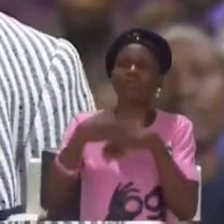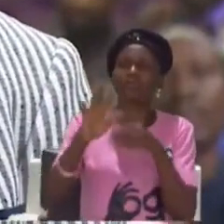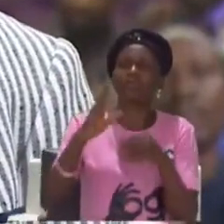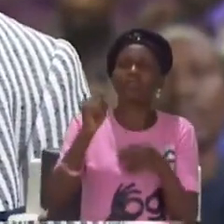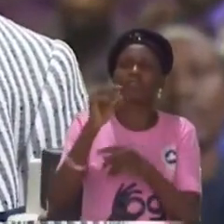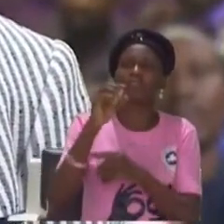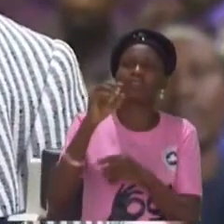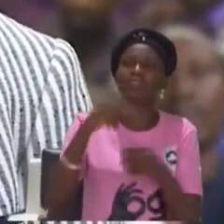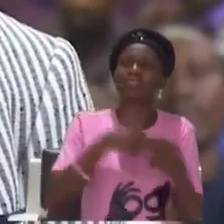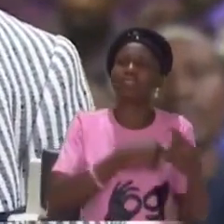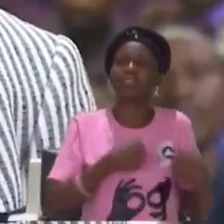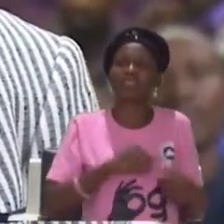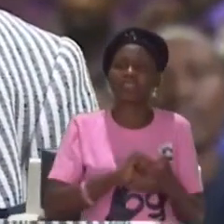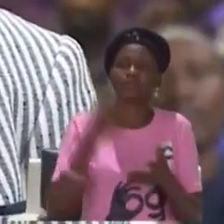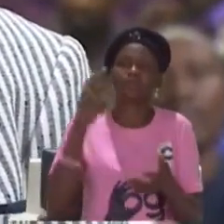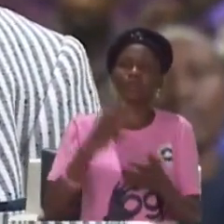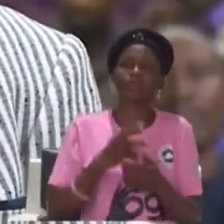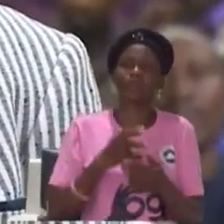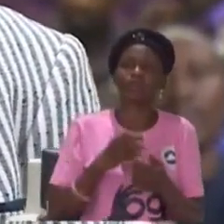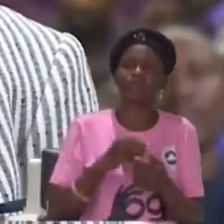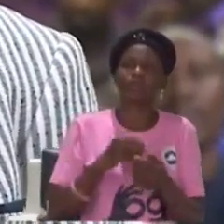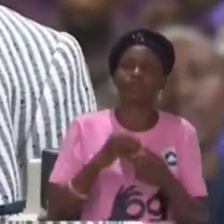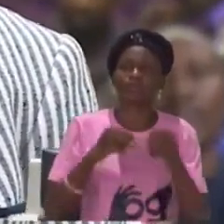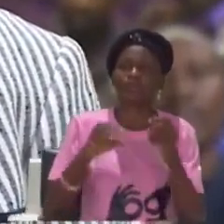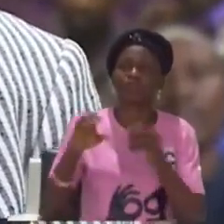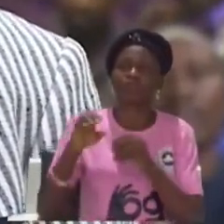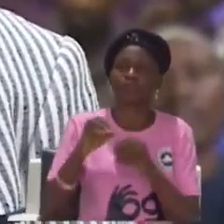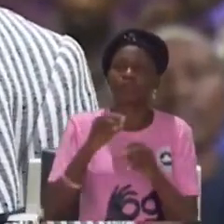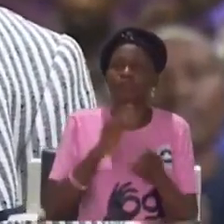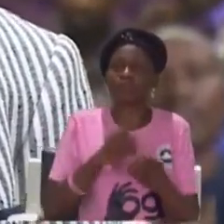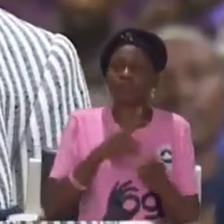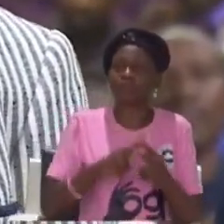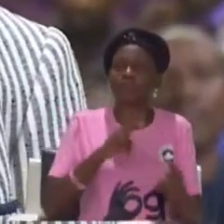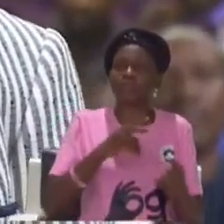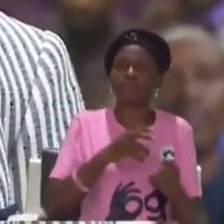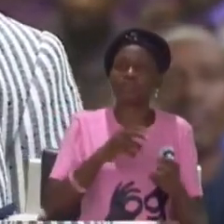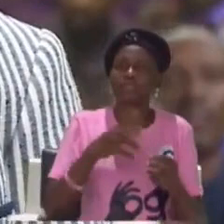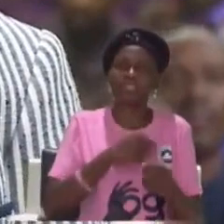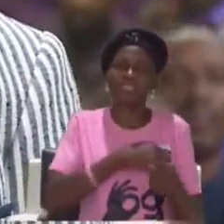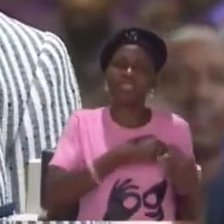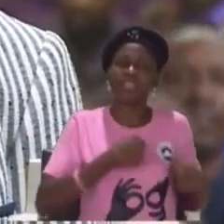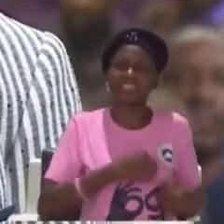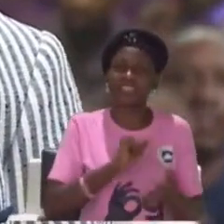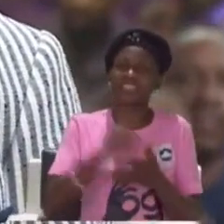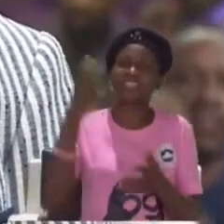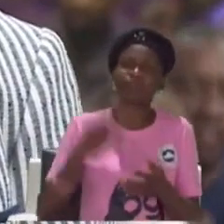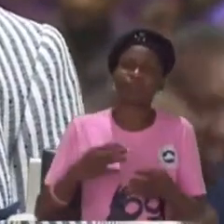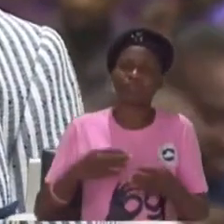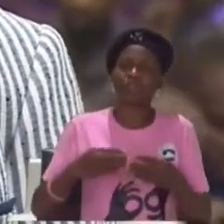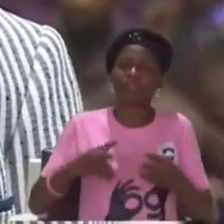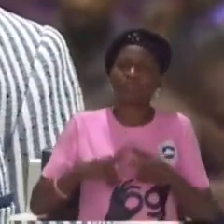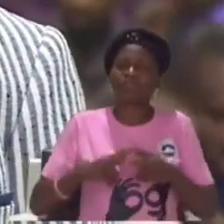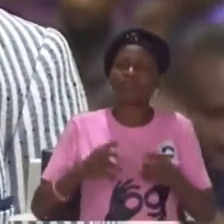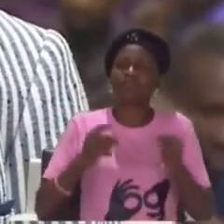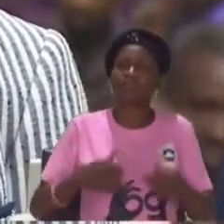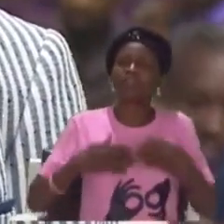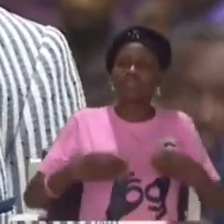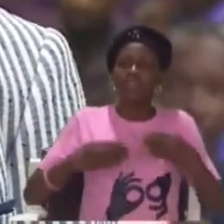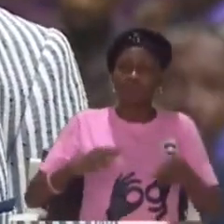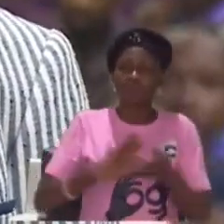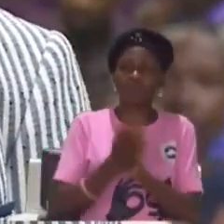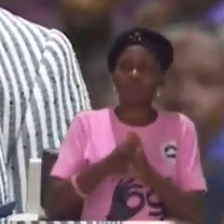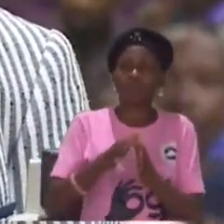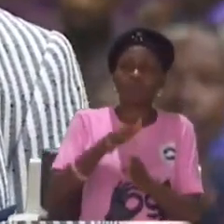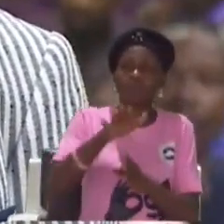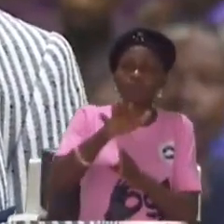was beating very fast started to reverse and beat very slow, and I was losing oxygen. And the Holy Spirit said,